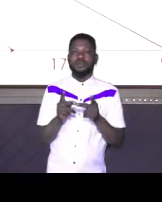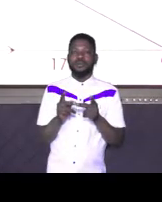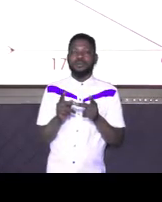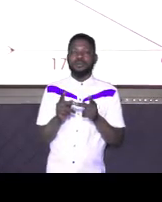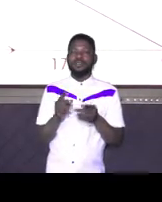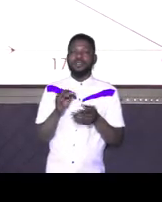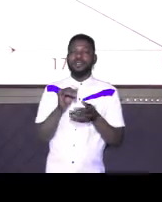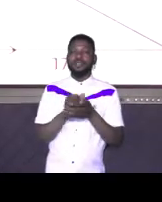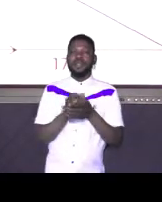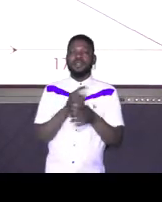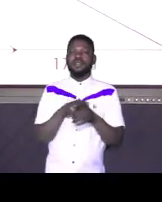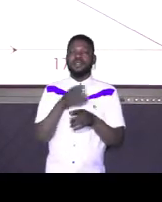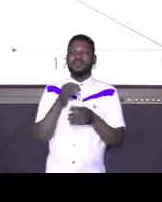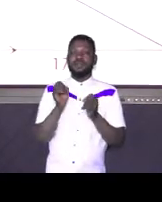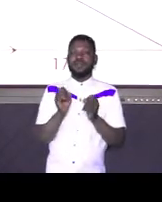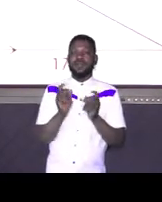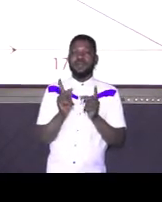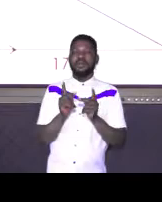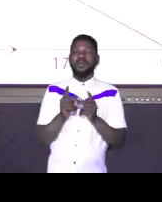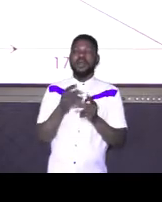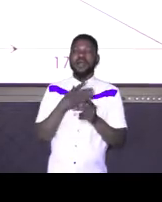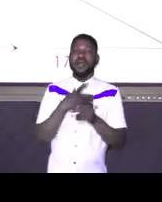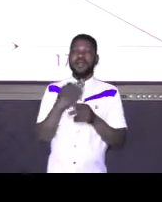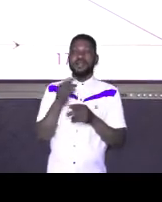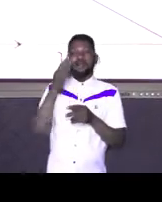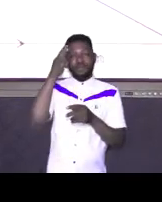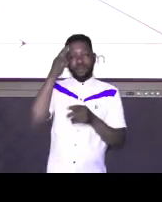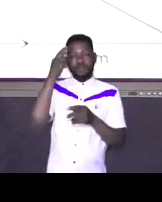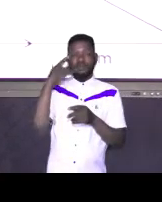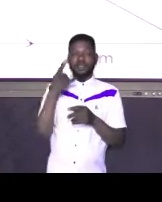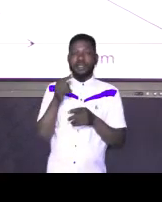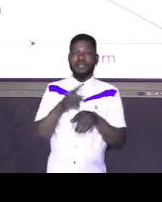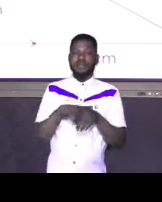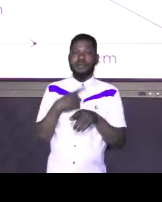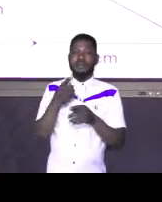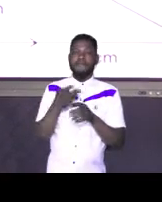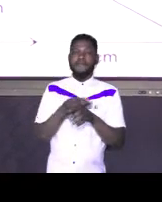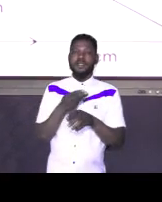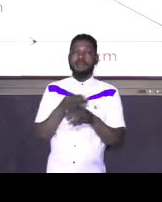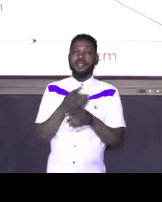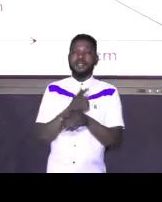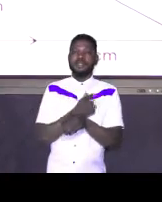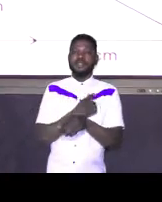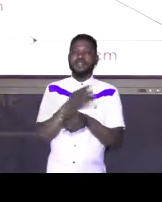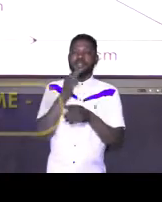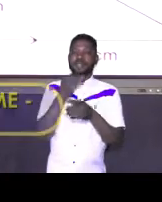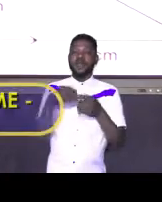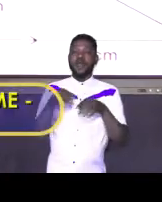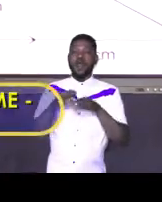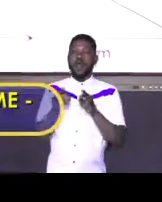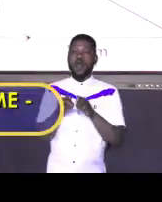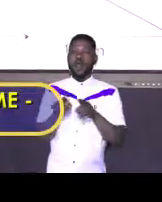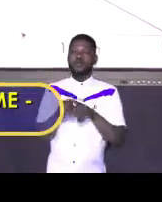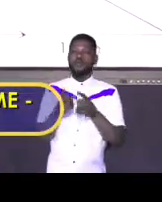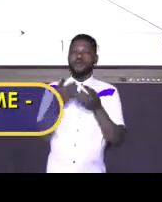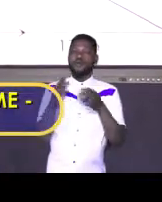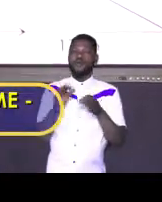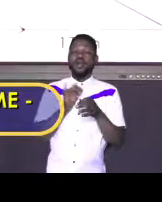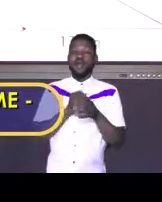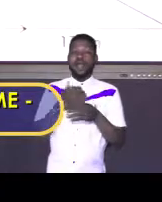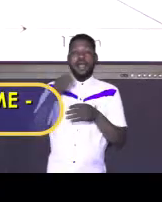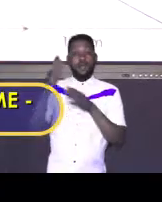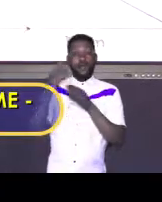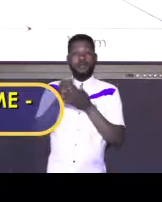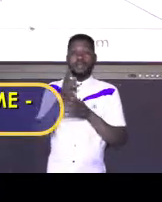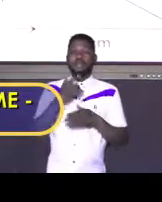Alrighty then, that time is up, and of course the time for the mathematics lesson is also over. I